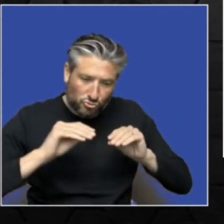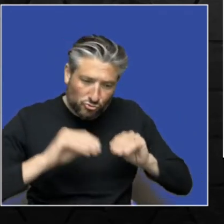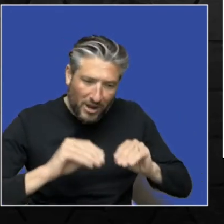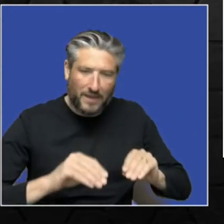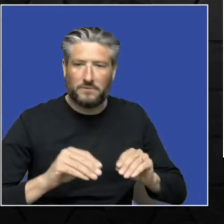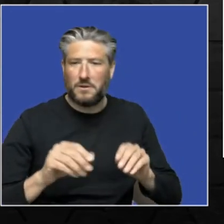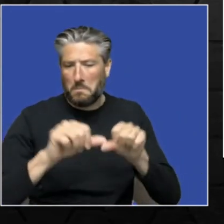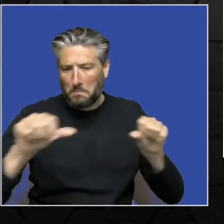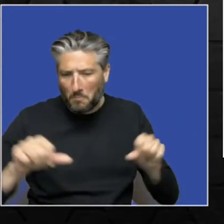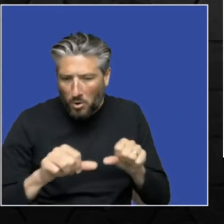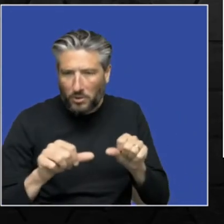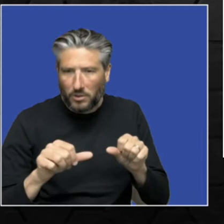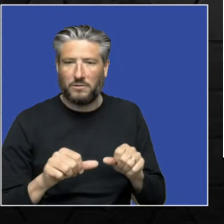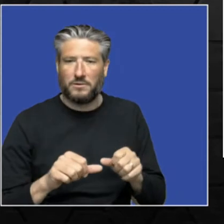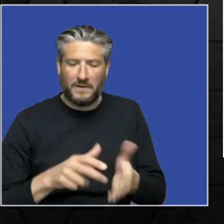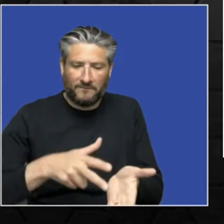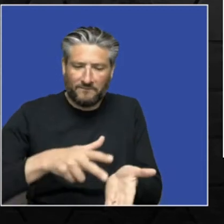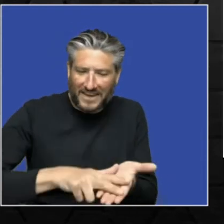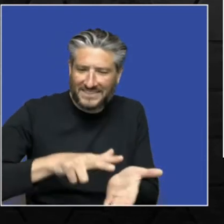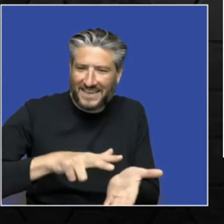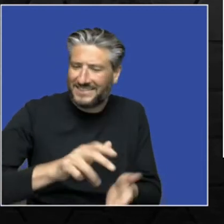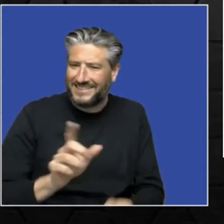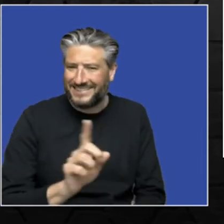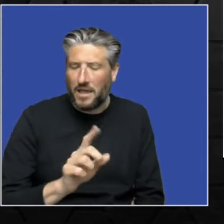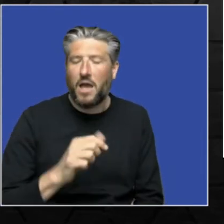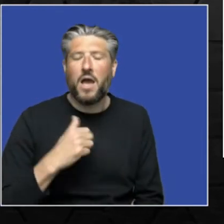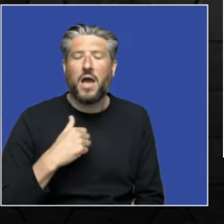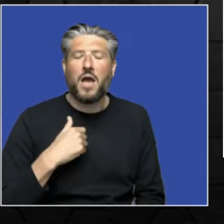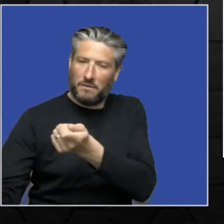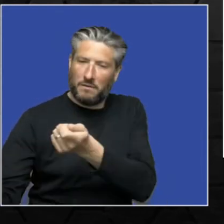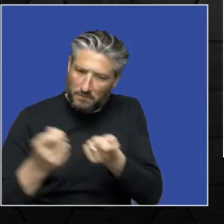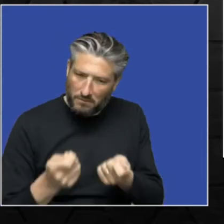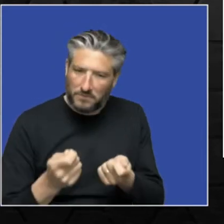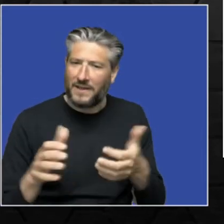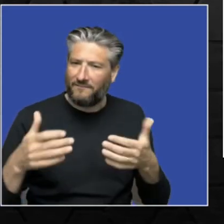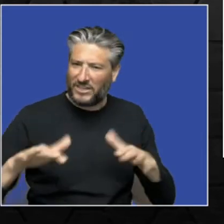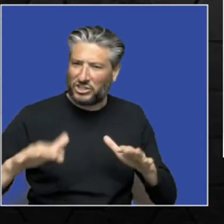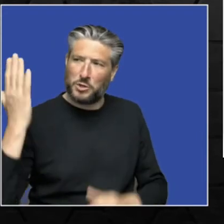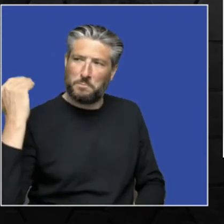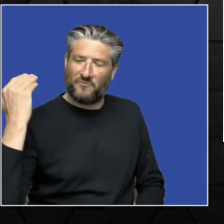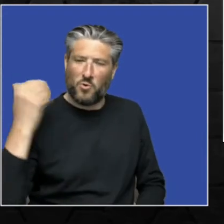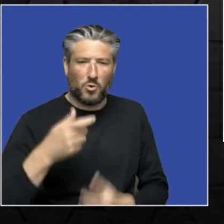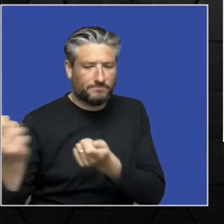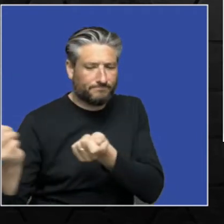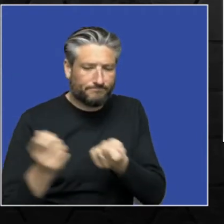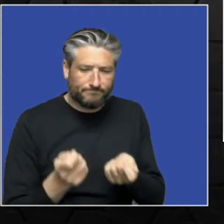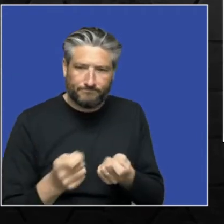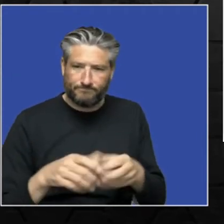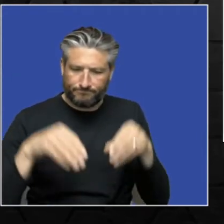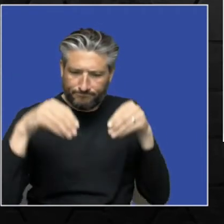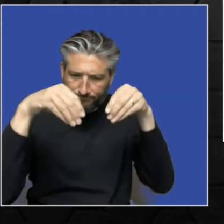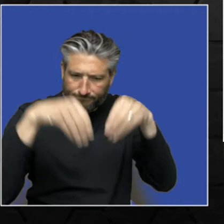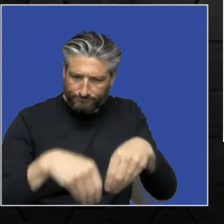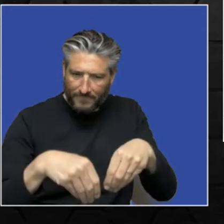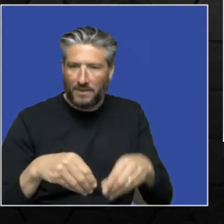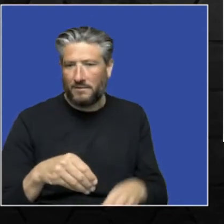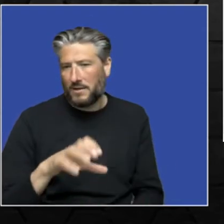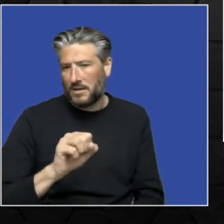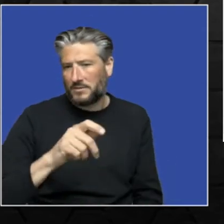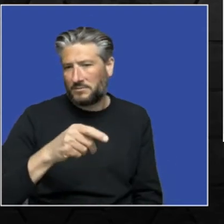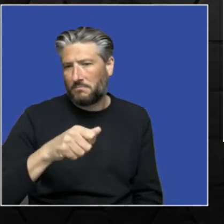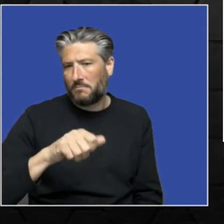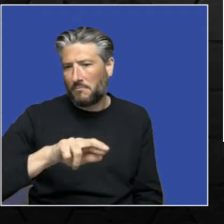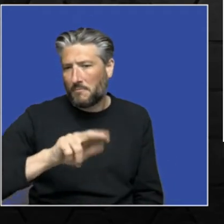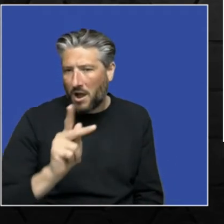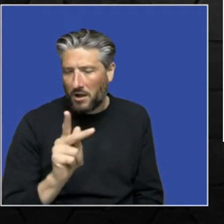is already there, which is baselined already, and let us try to see how powerful Spark workloads and MML Spark